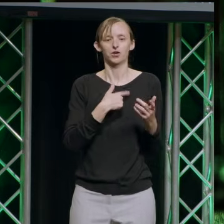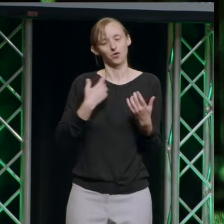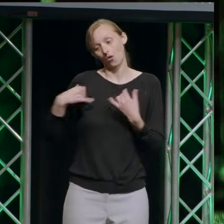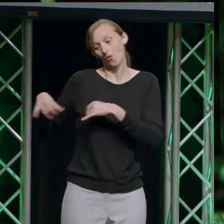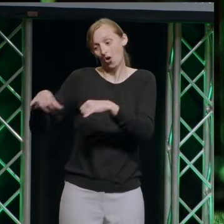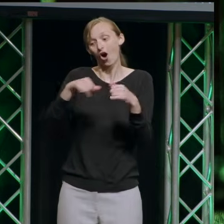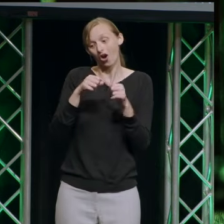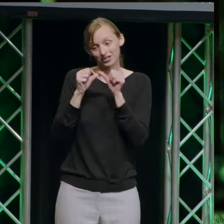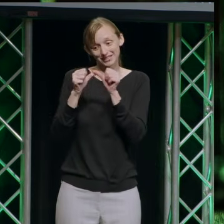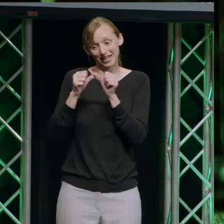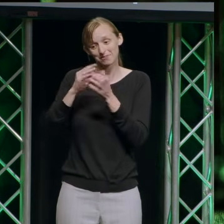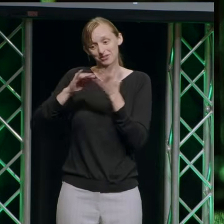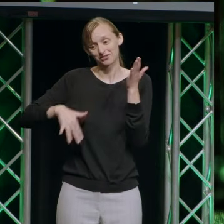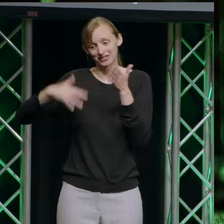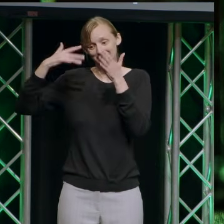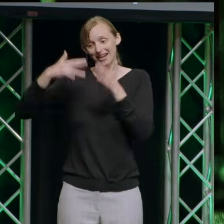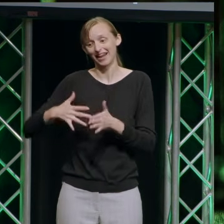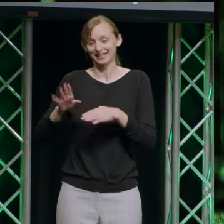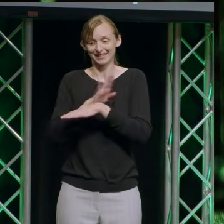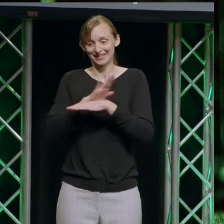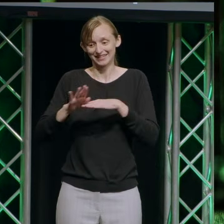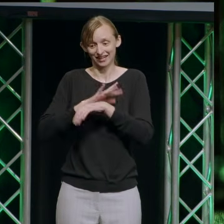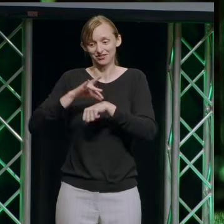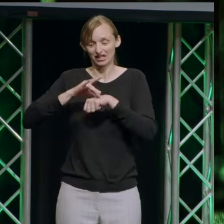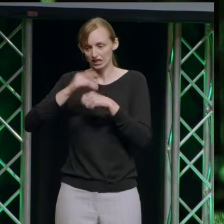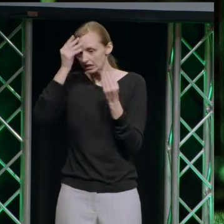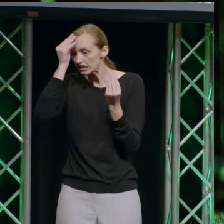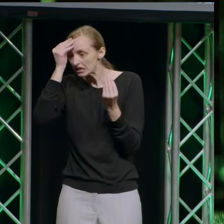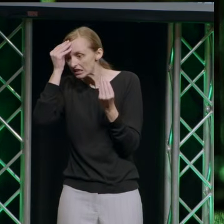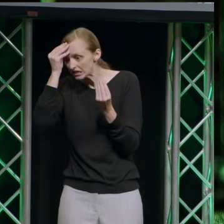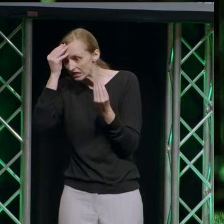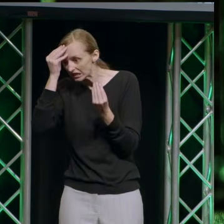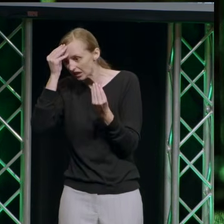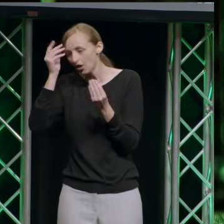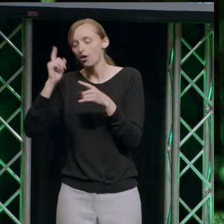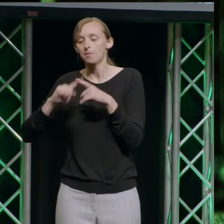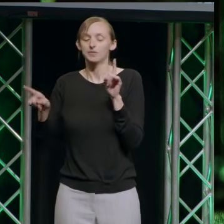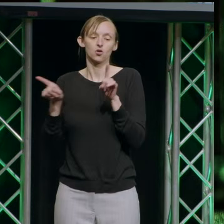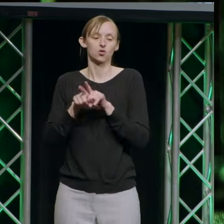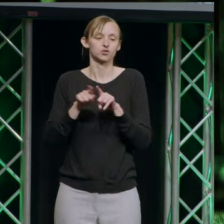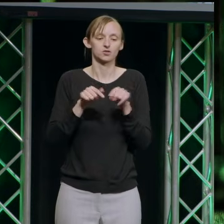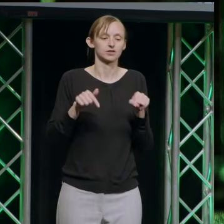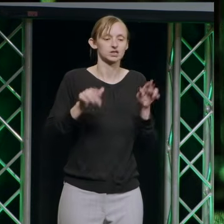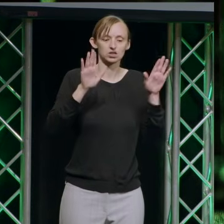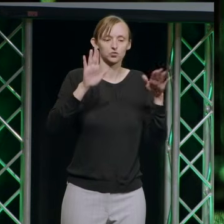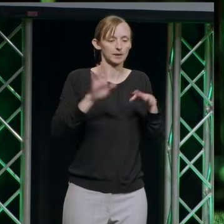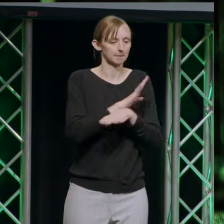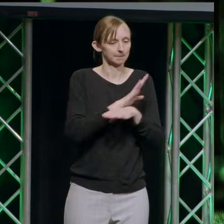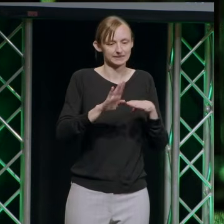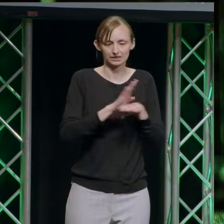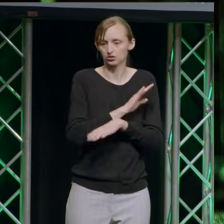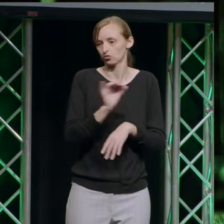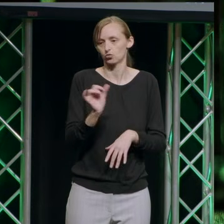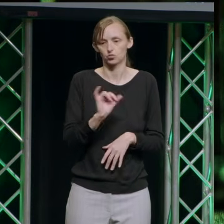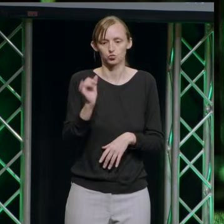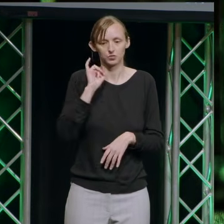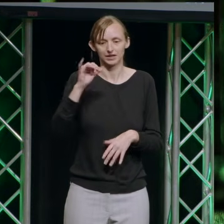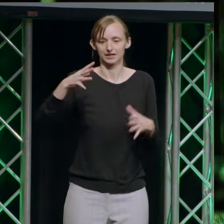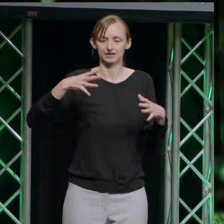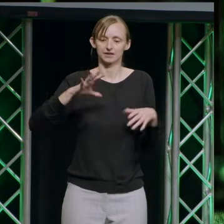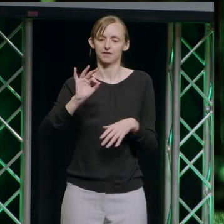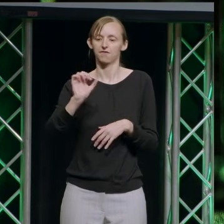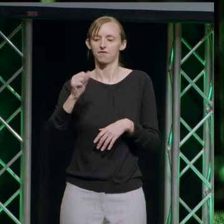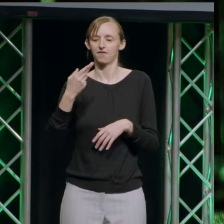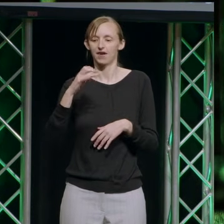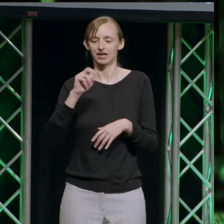all studying industrial ecology, all breaking our head on this problem, apart from that, it's great business as well, because fashion brands need